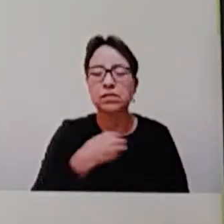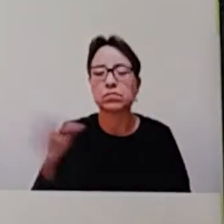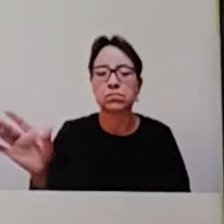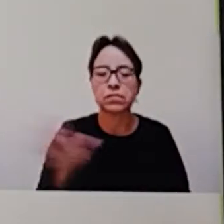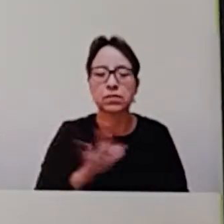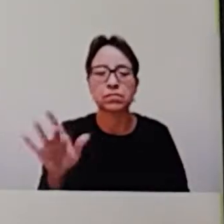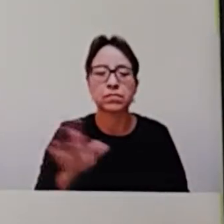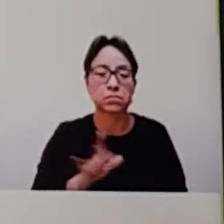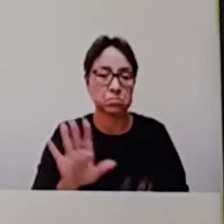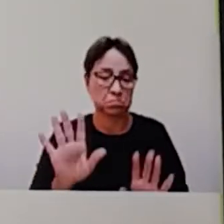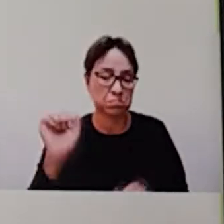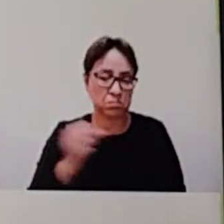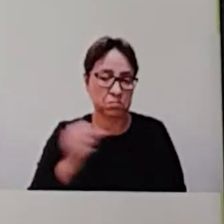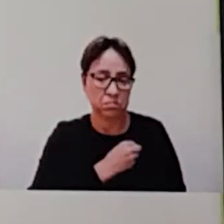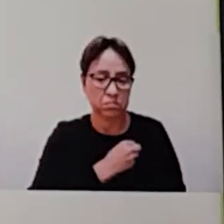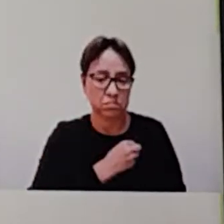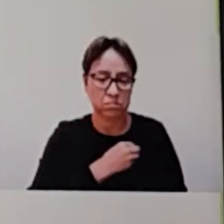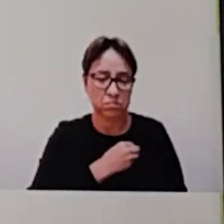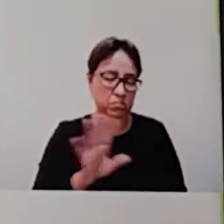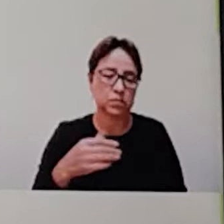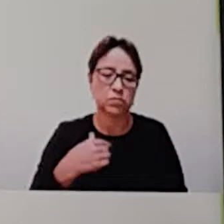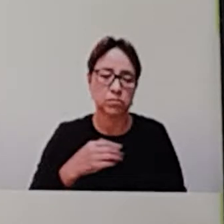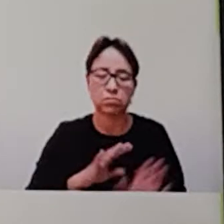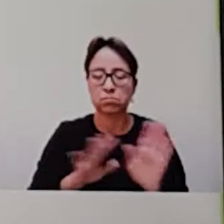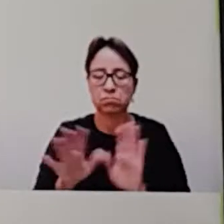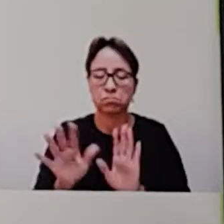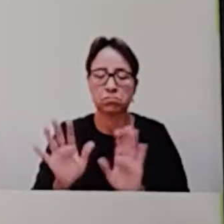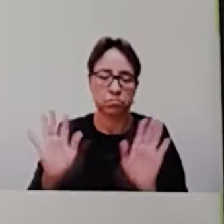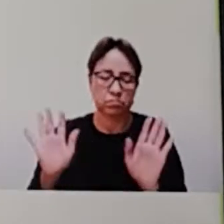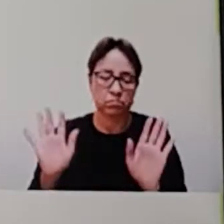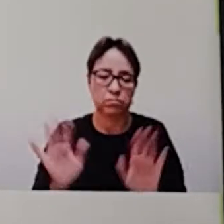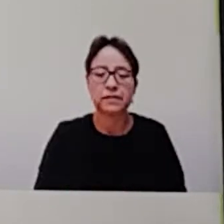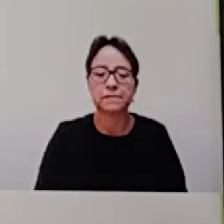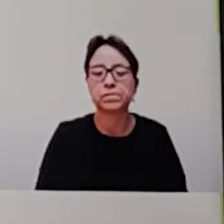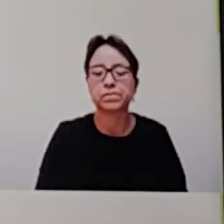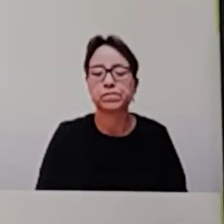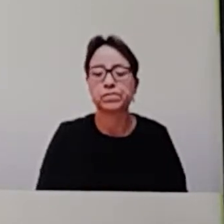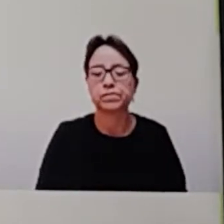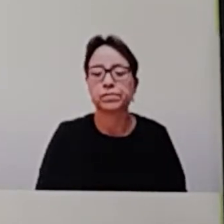video. Yeah. Can you on the video? You can. Yeah.